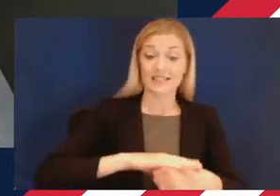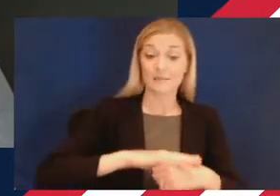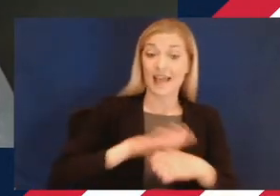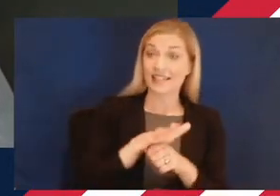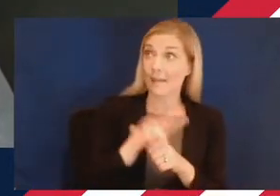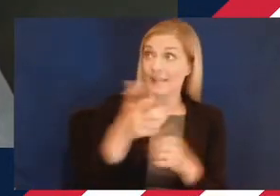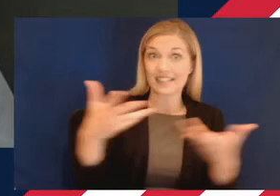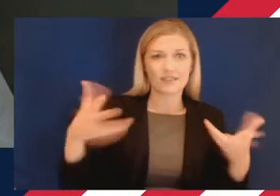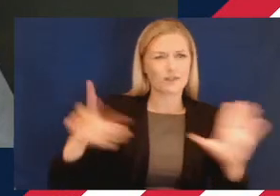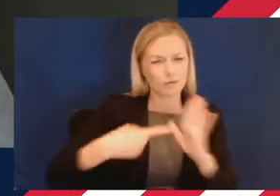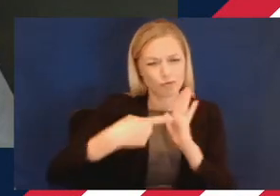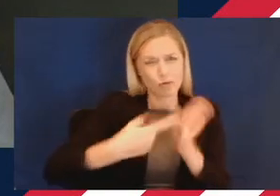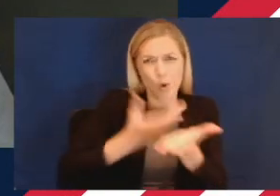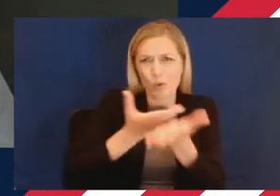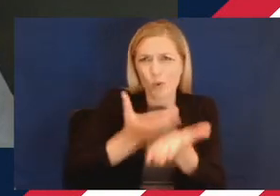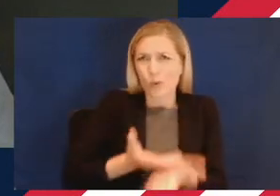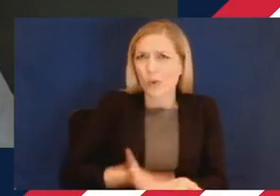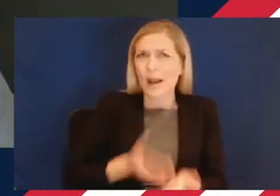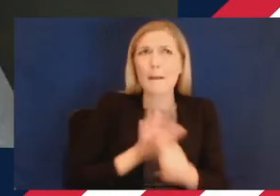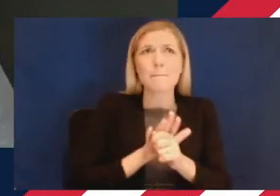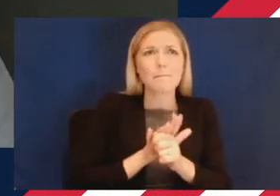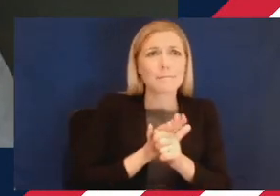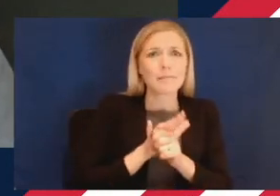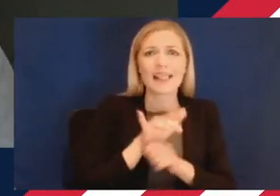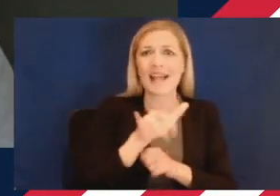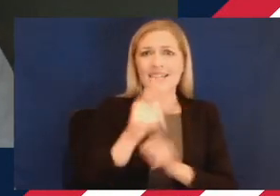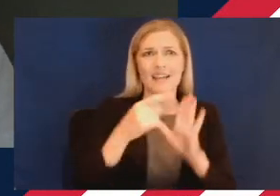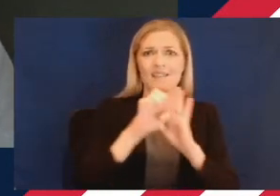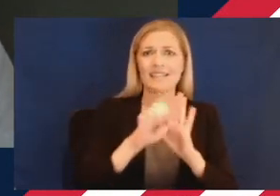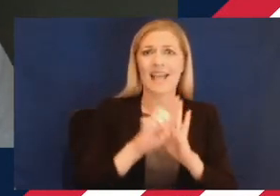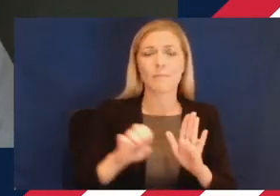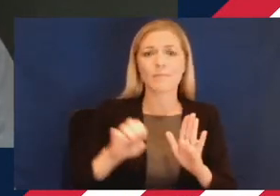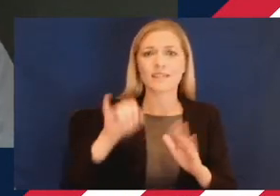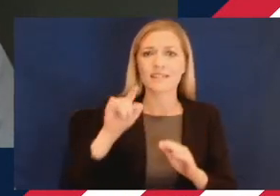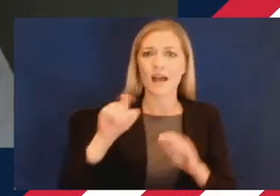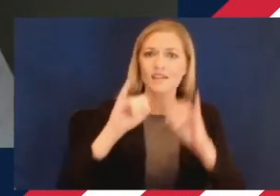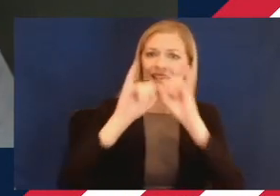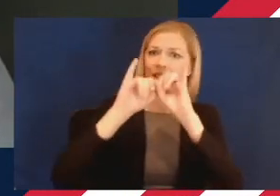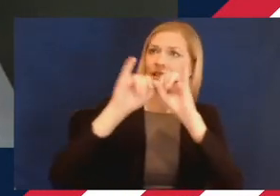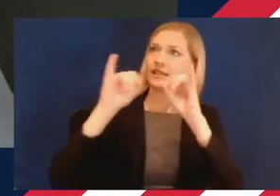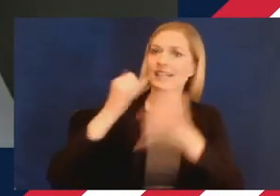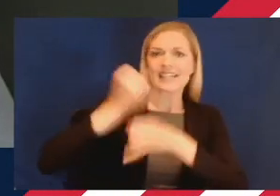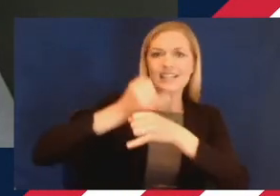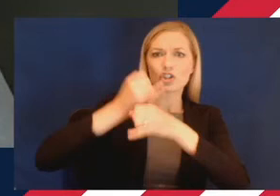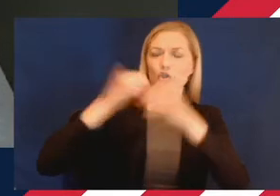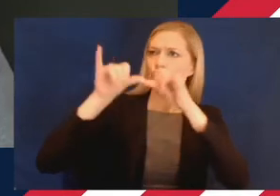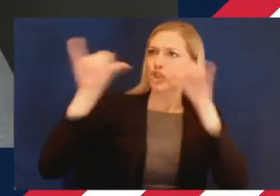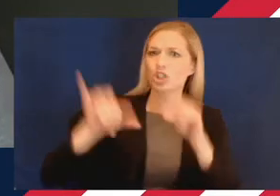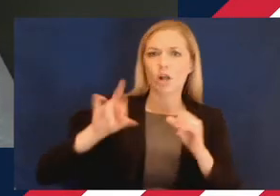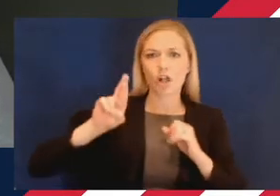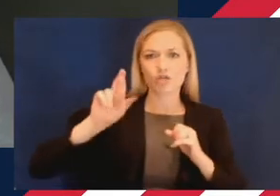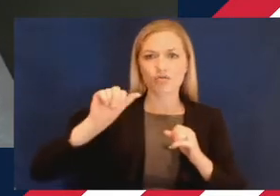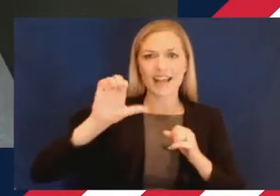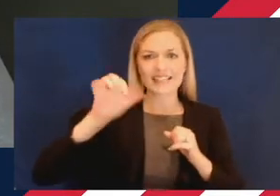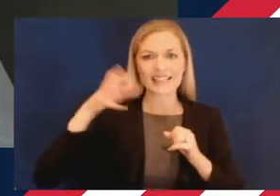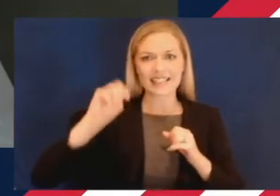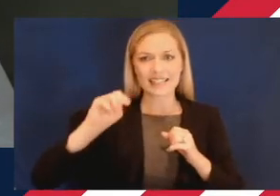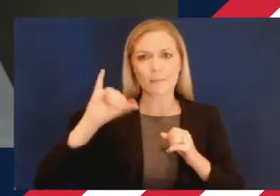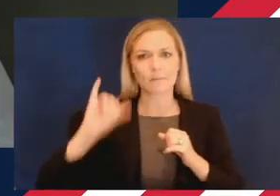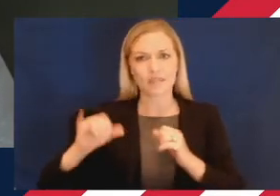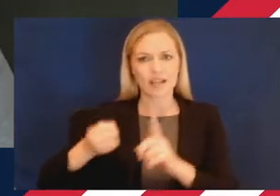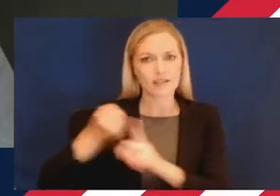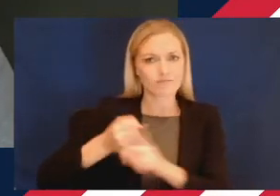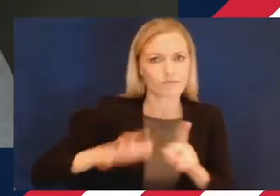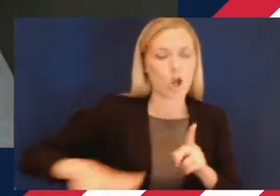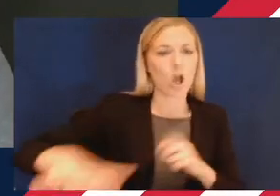examples of the institutional racism that is present in our country. And Black and Brown families have been particularly hard hit due to lack